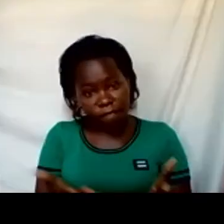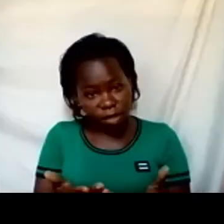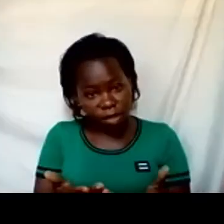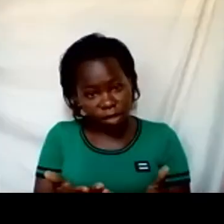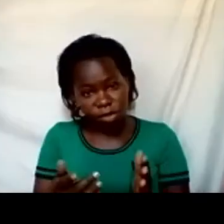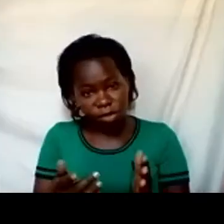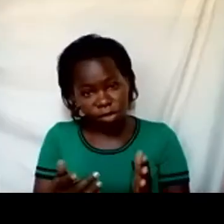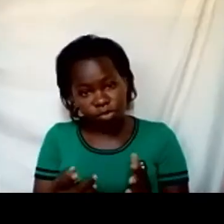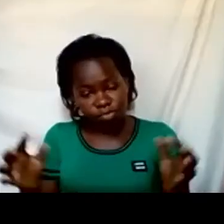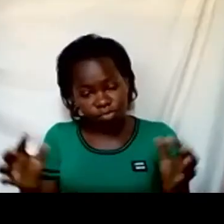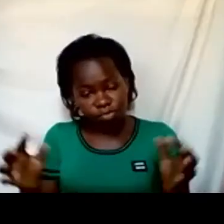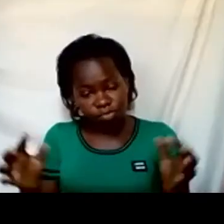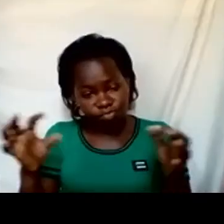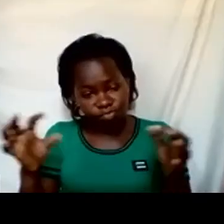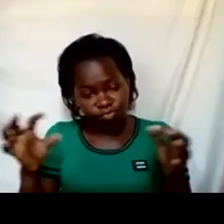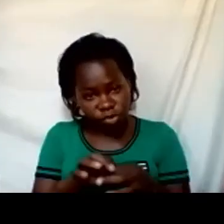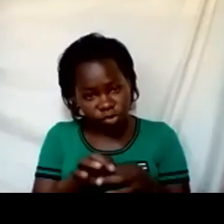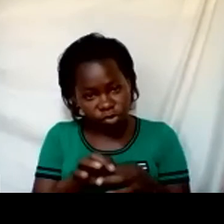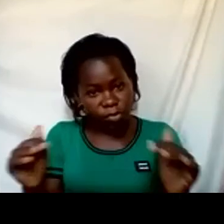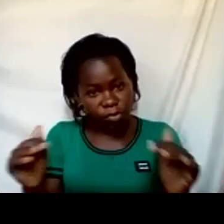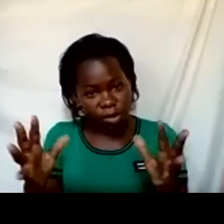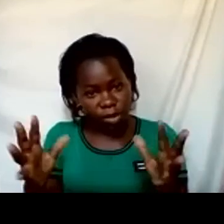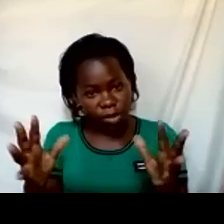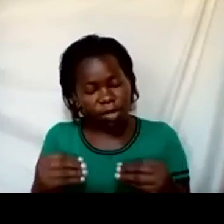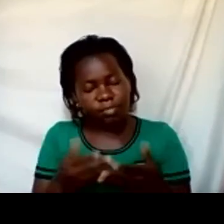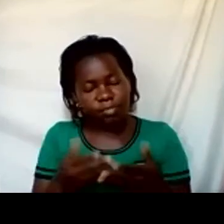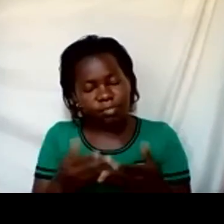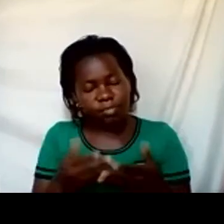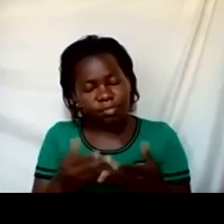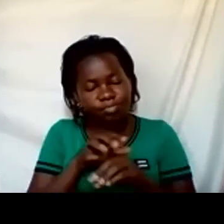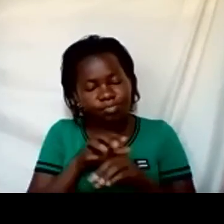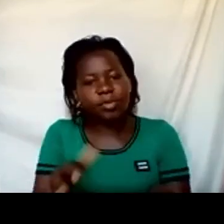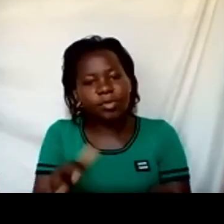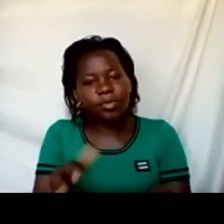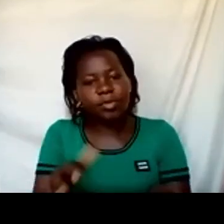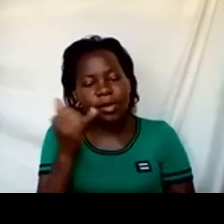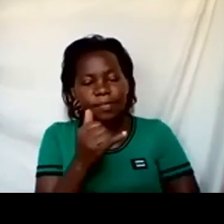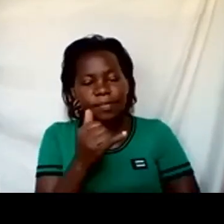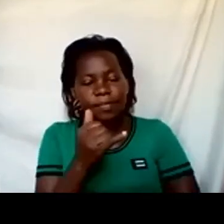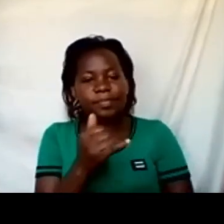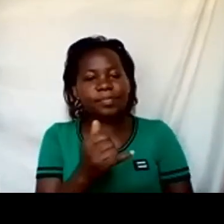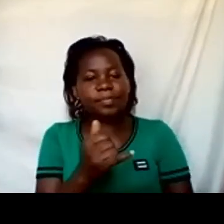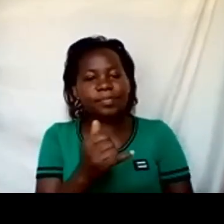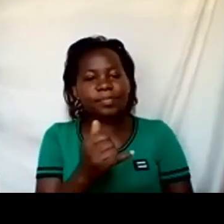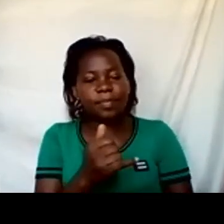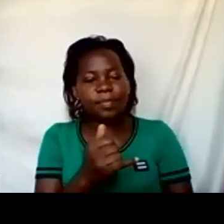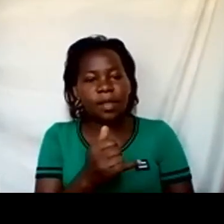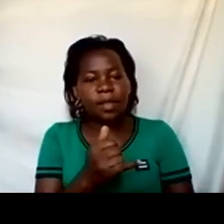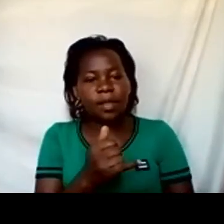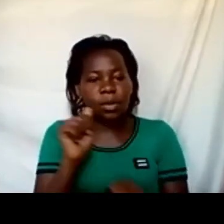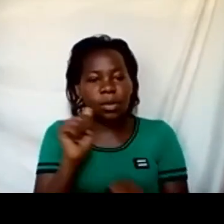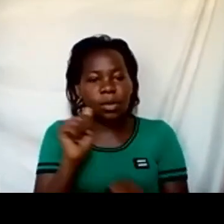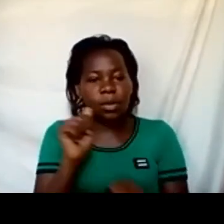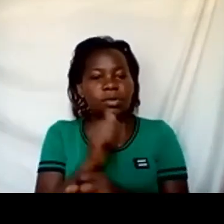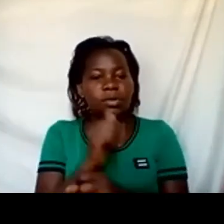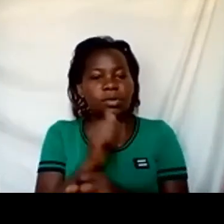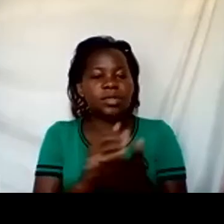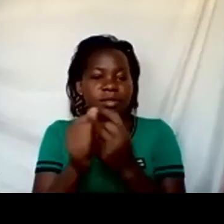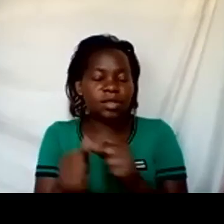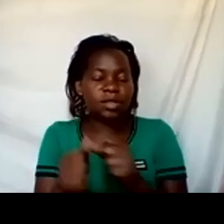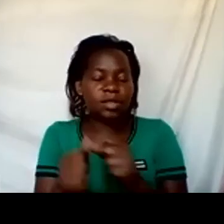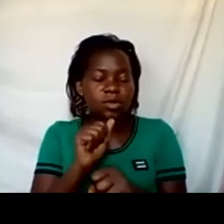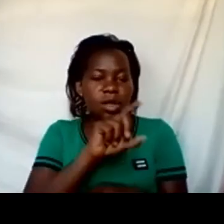your idea. We had a few tweaks that we were doing over the weekend, So I need to check up on that one. Please send an email